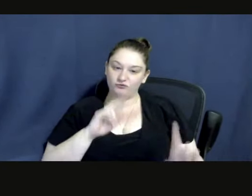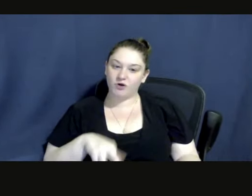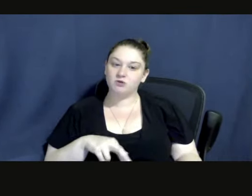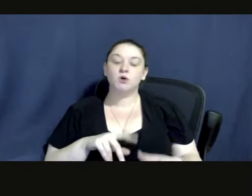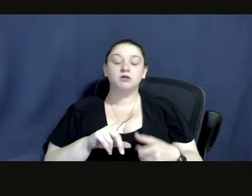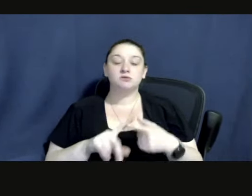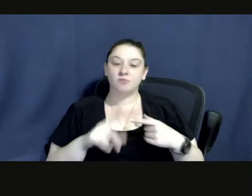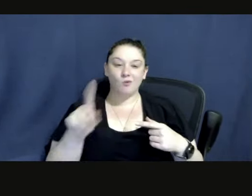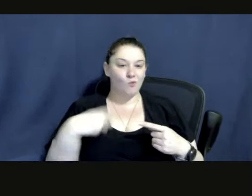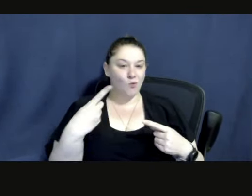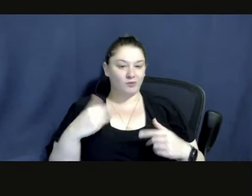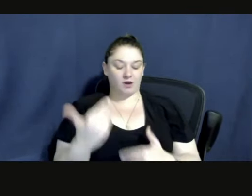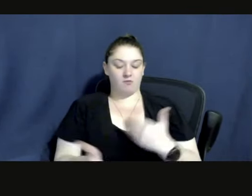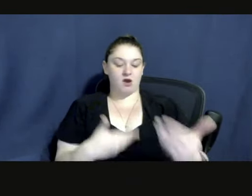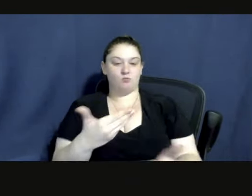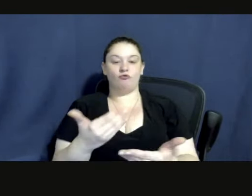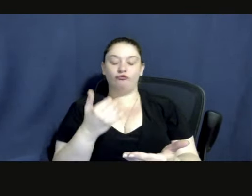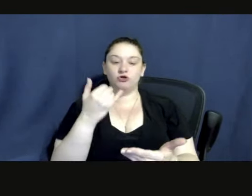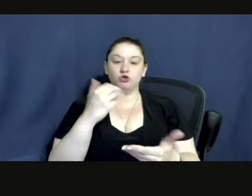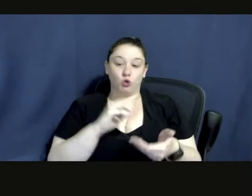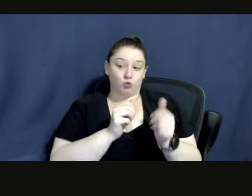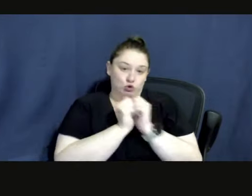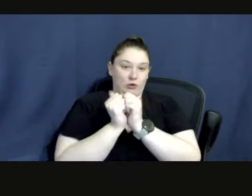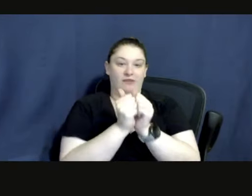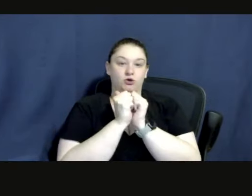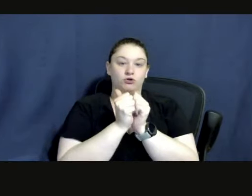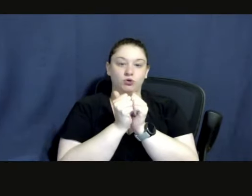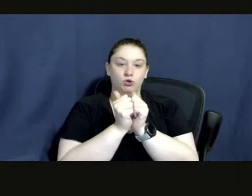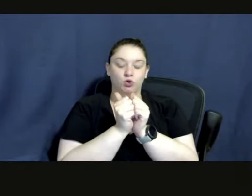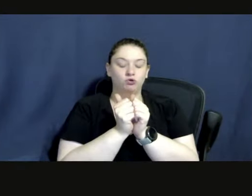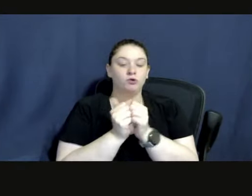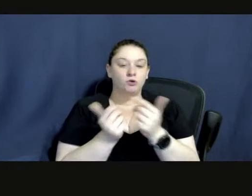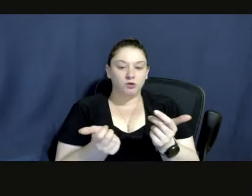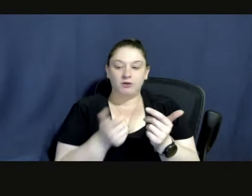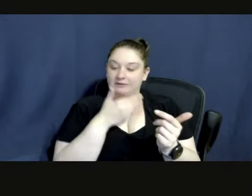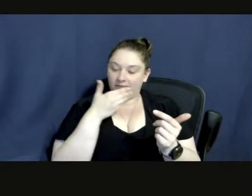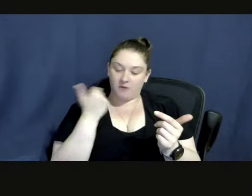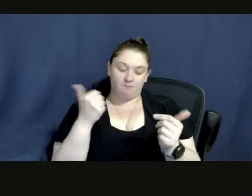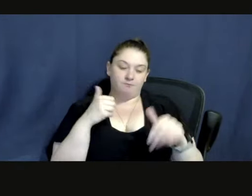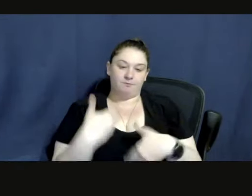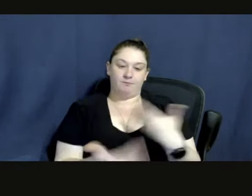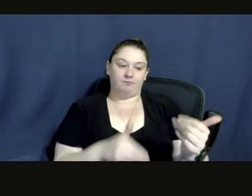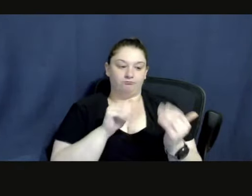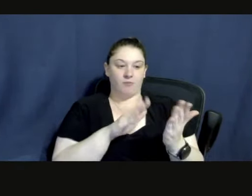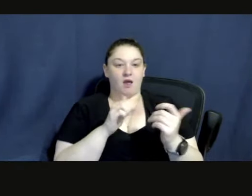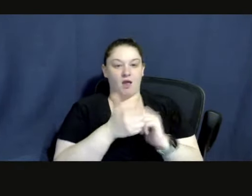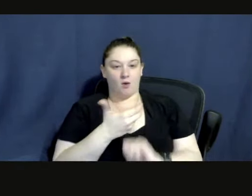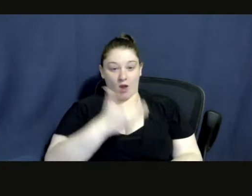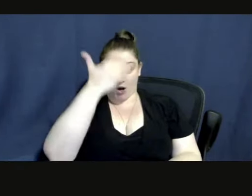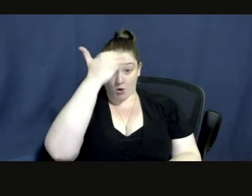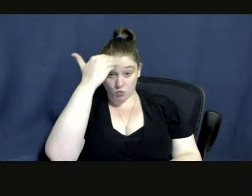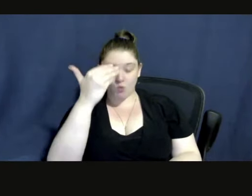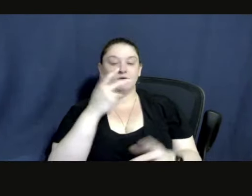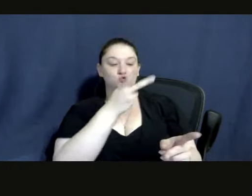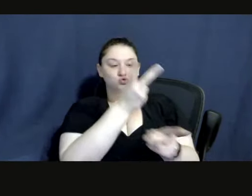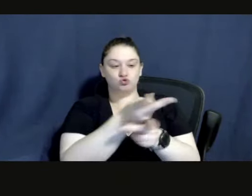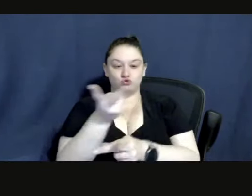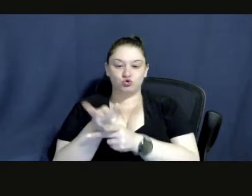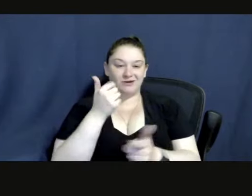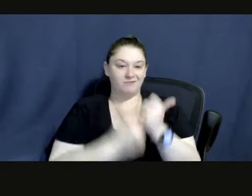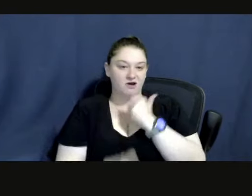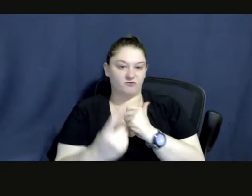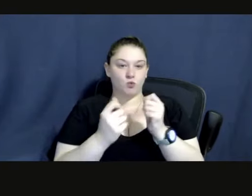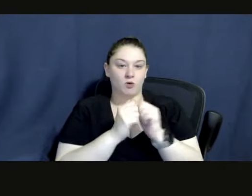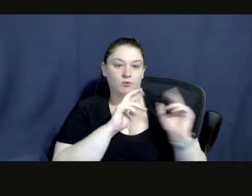move forward with this together, in this together. And the best way that I know how to do that is to treat everybody with respect.